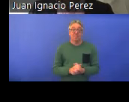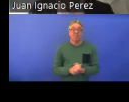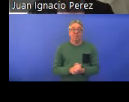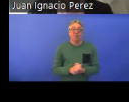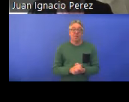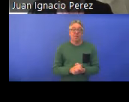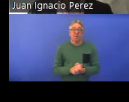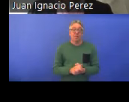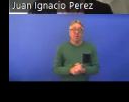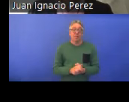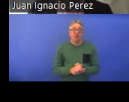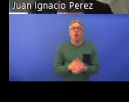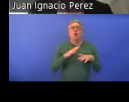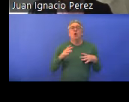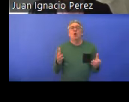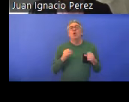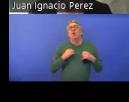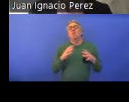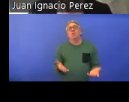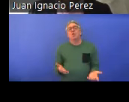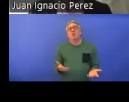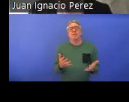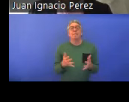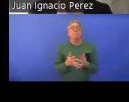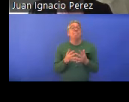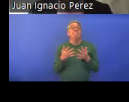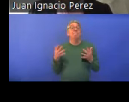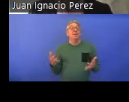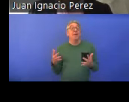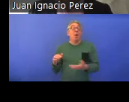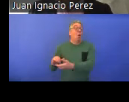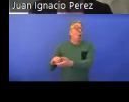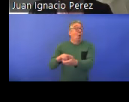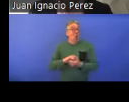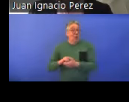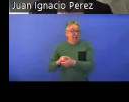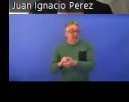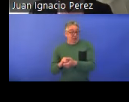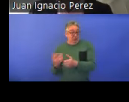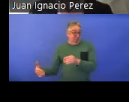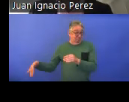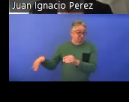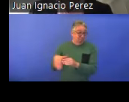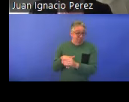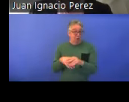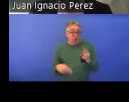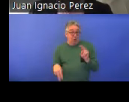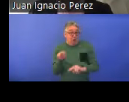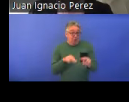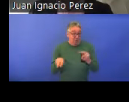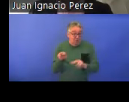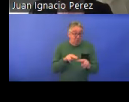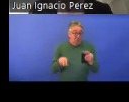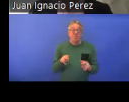course, most of the organizations that participate in the reviews of the different states throughout the process